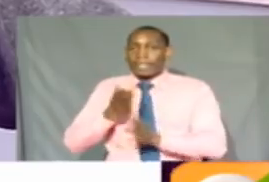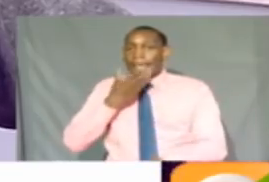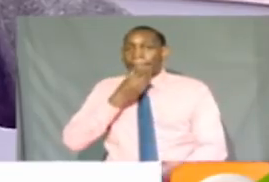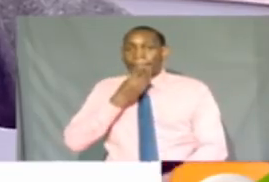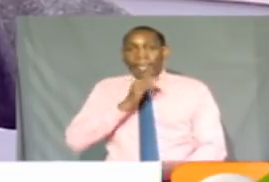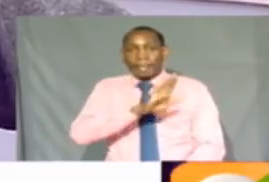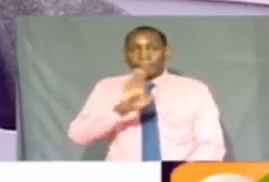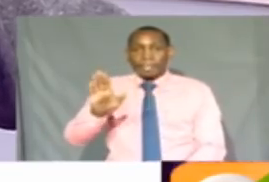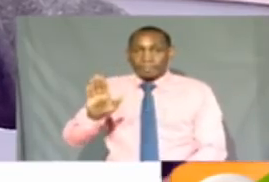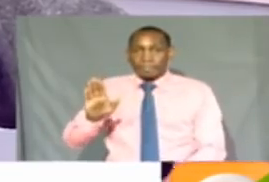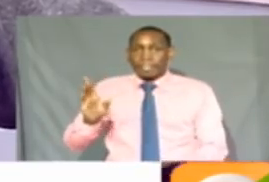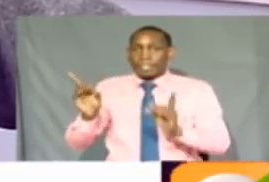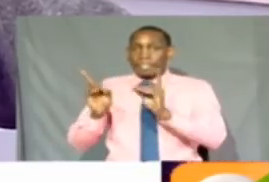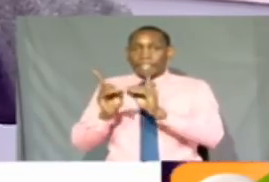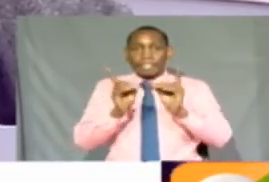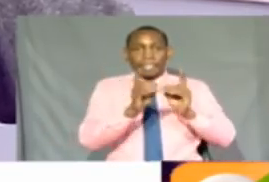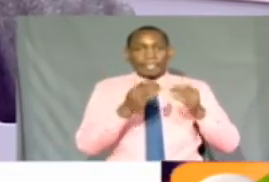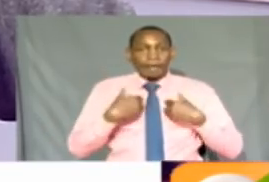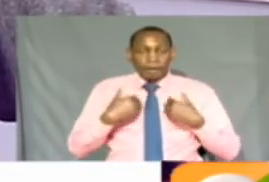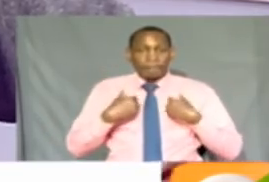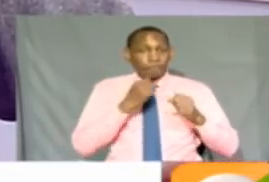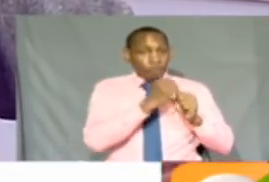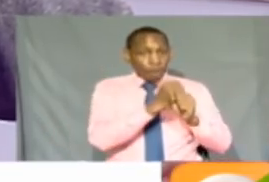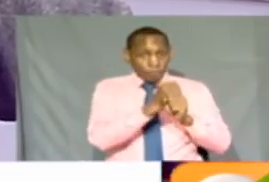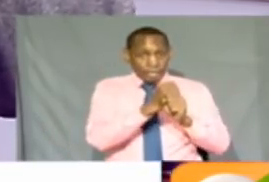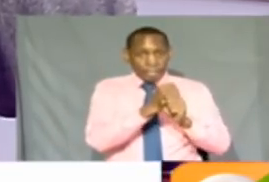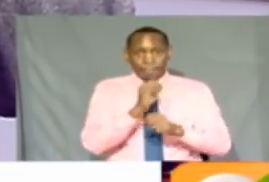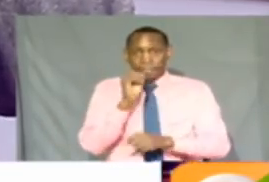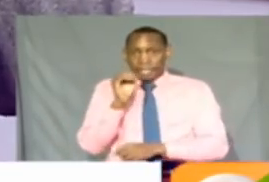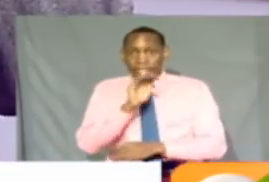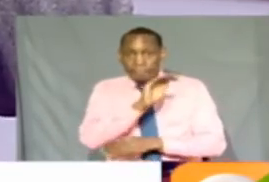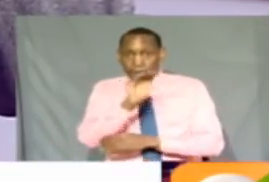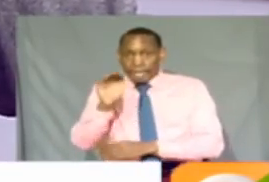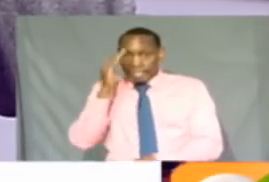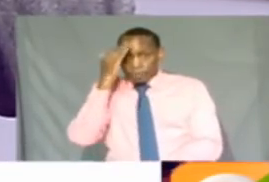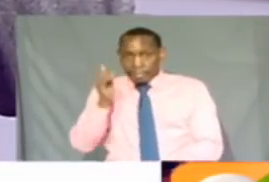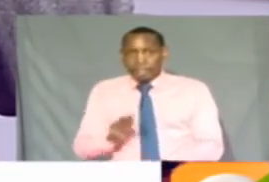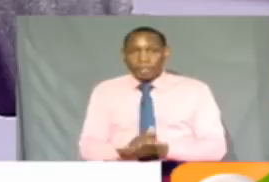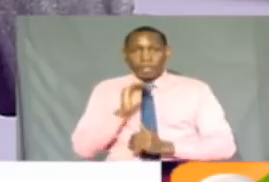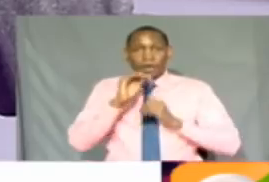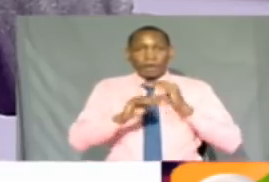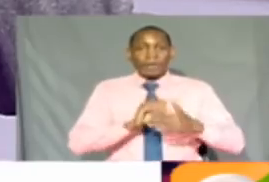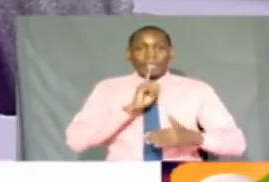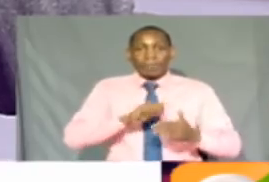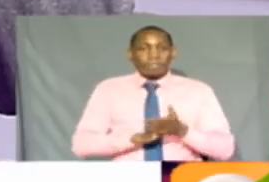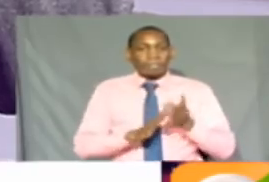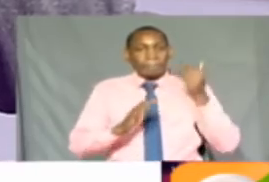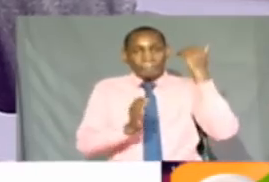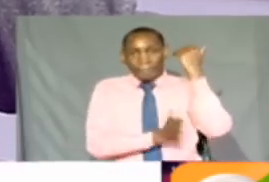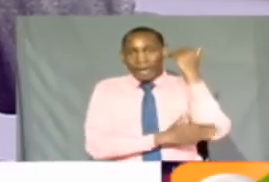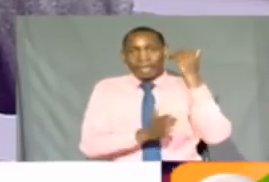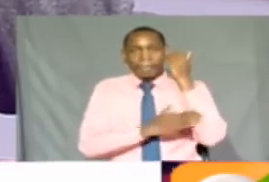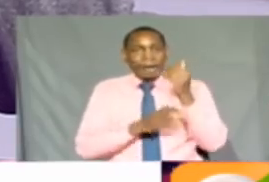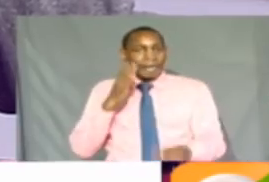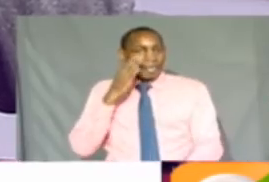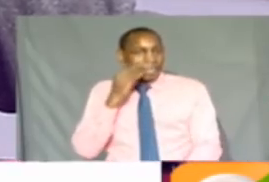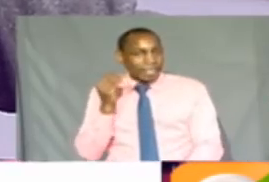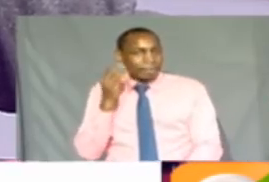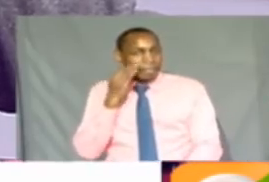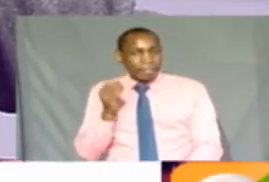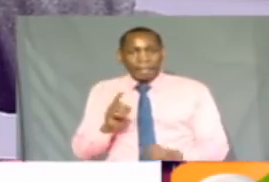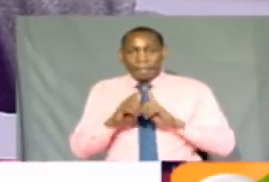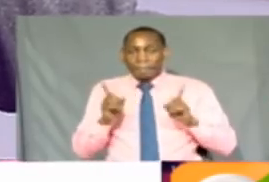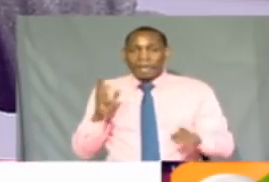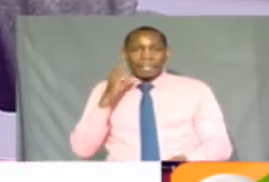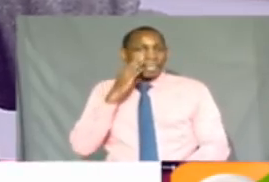men who say I wouldn't date without having a job, if you ask them exactly why, they all have terrible experiences. No one talks about them, but they're